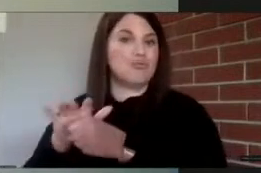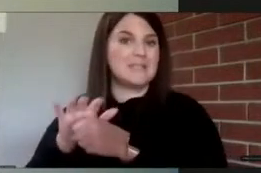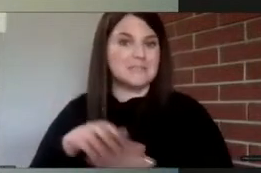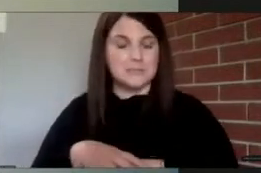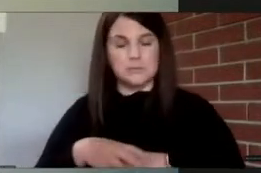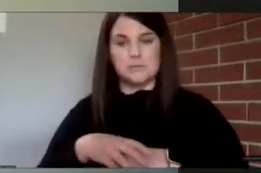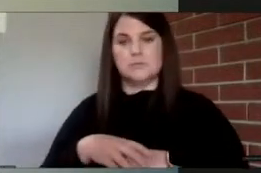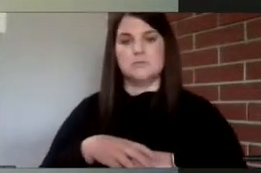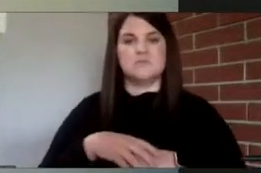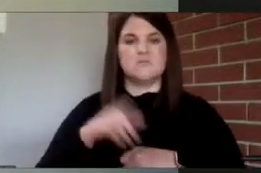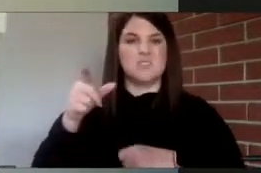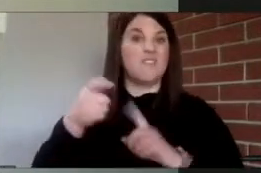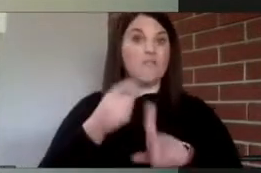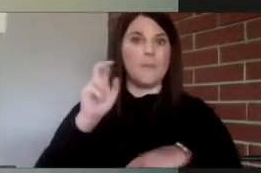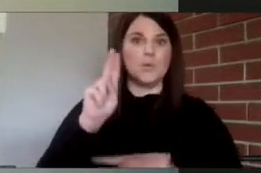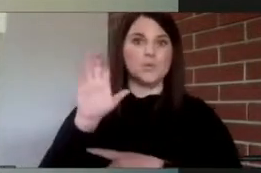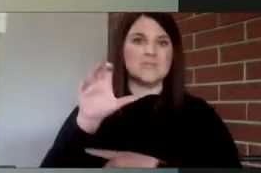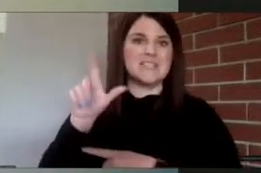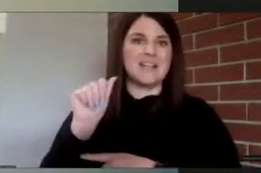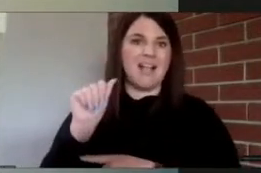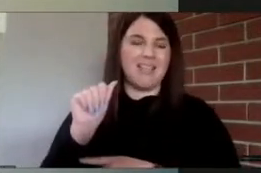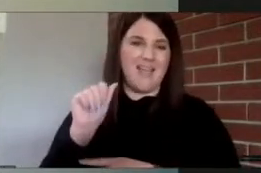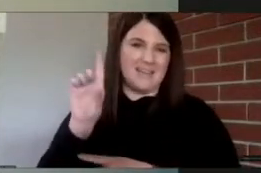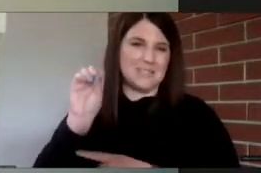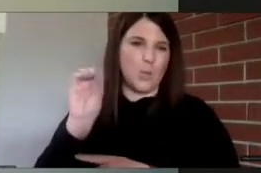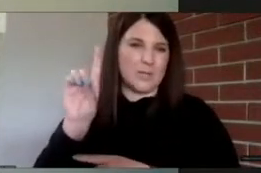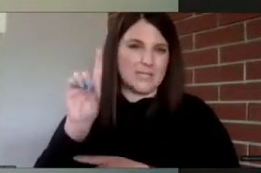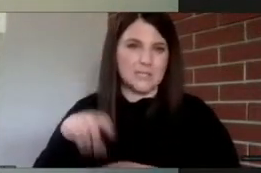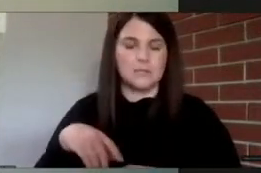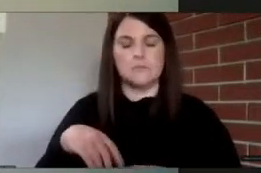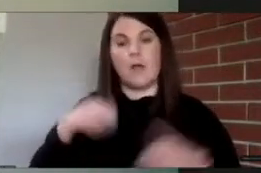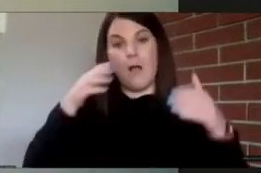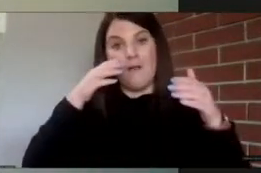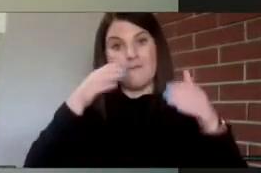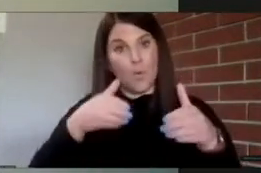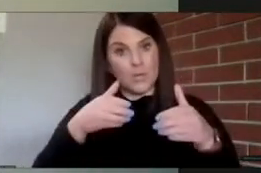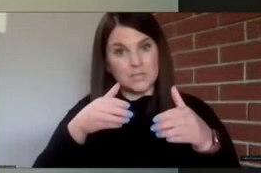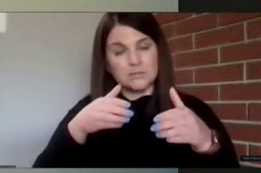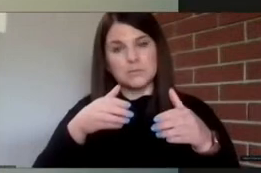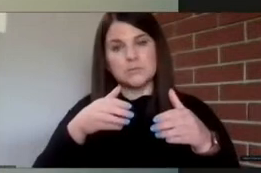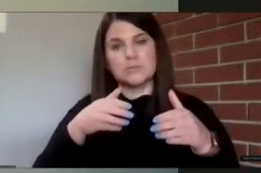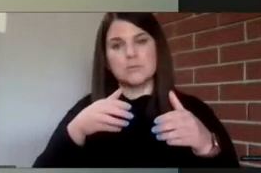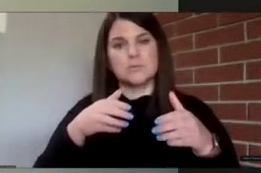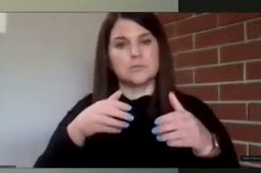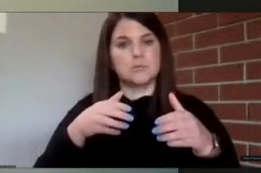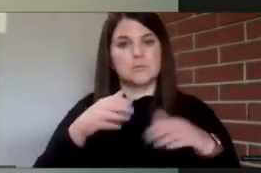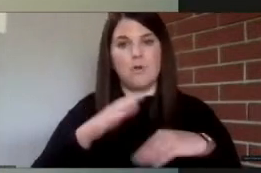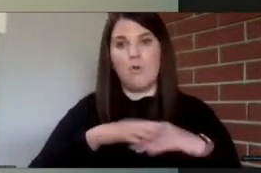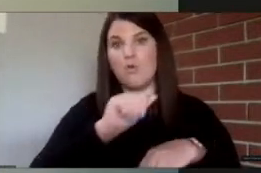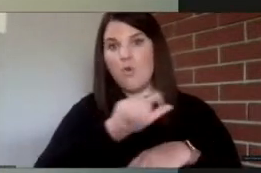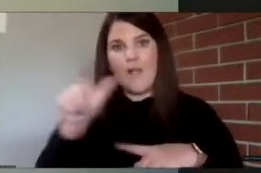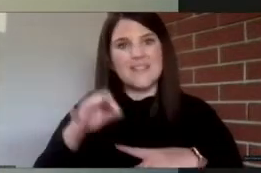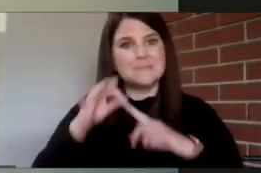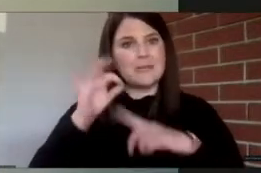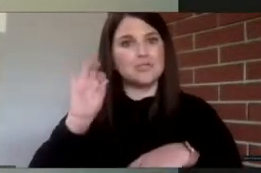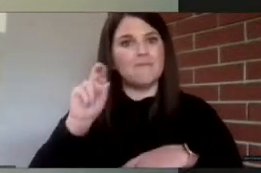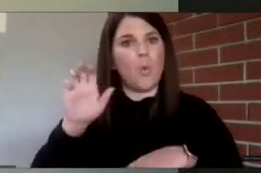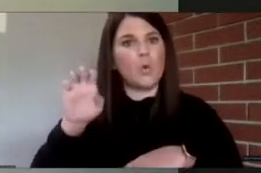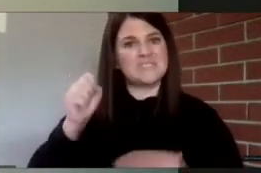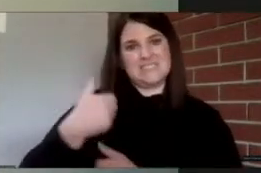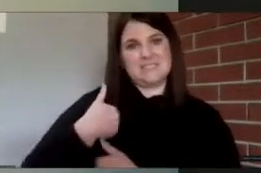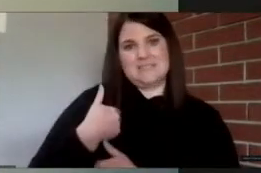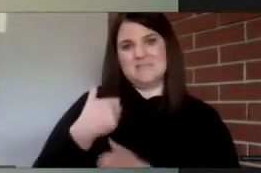out of UCLA for the Department of Defense. FOCUS is used across the entire Special Forces system